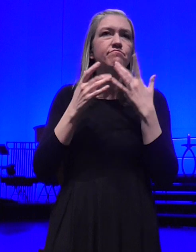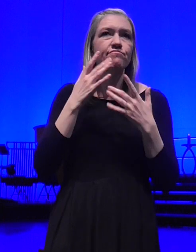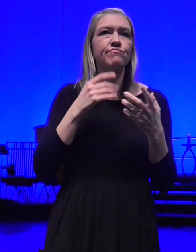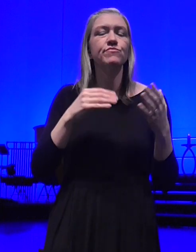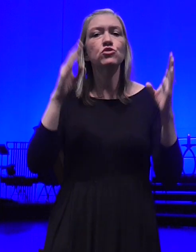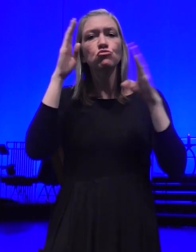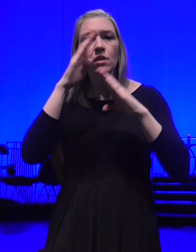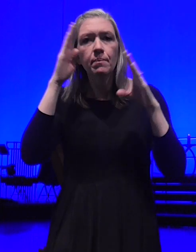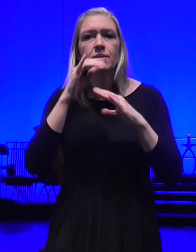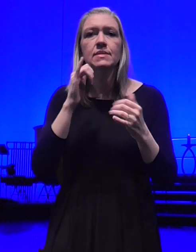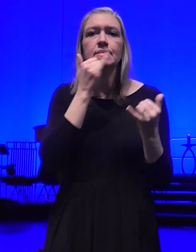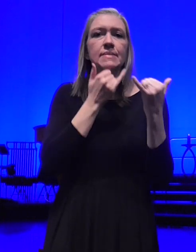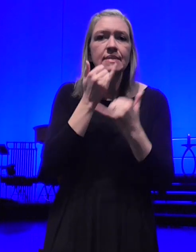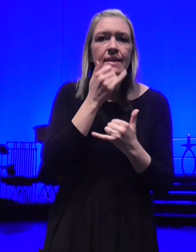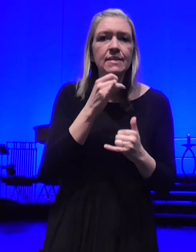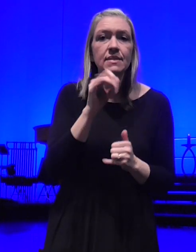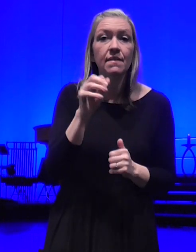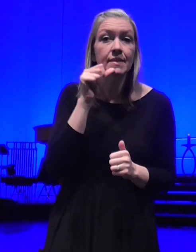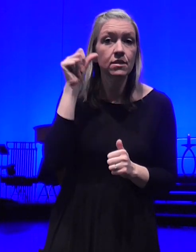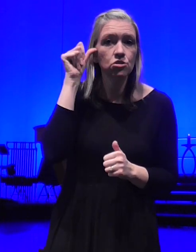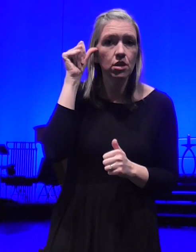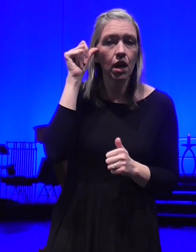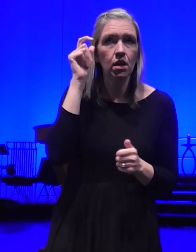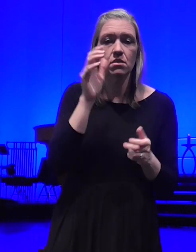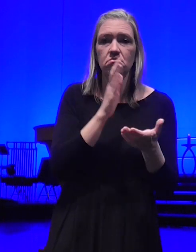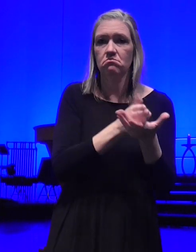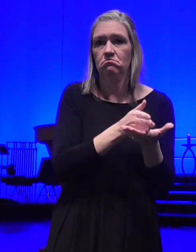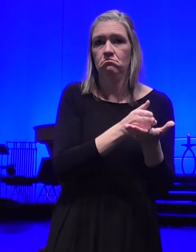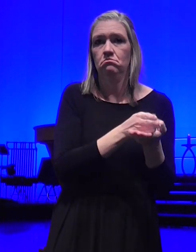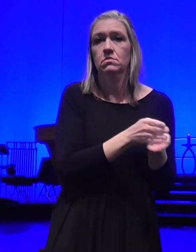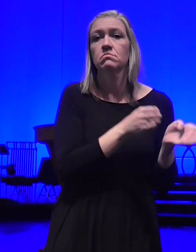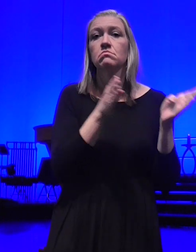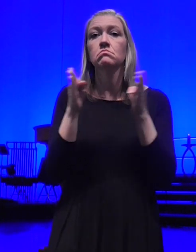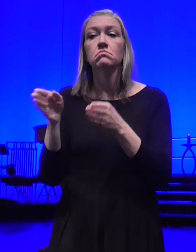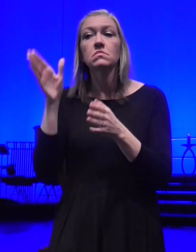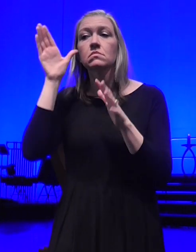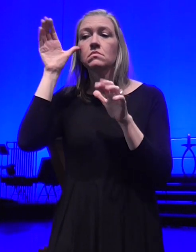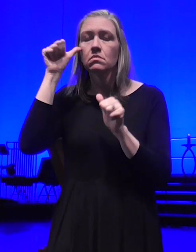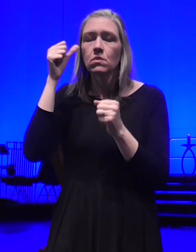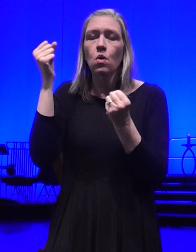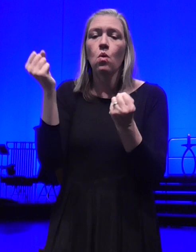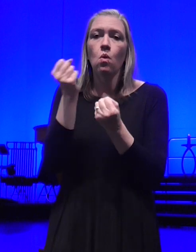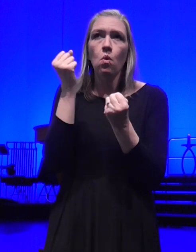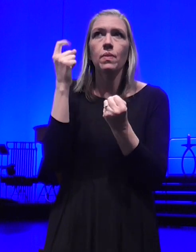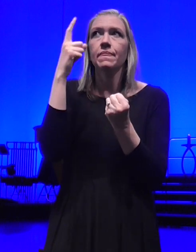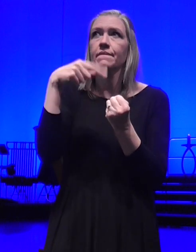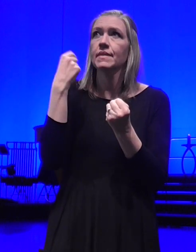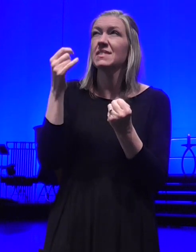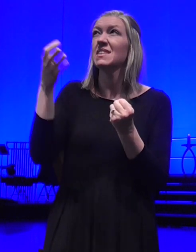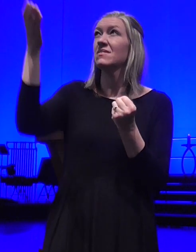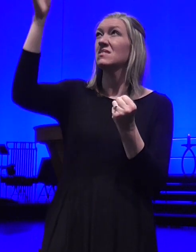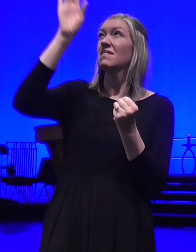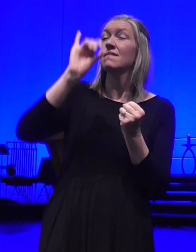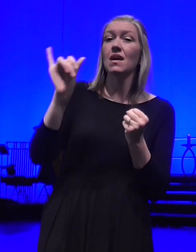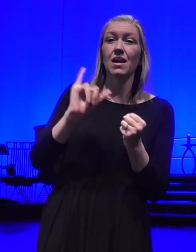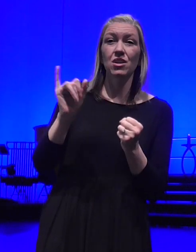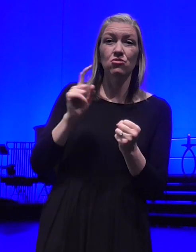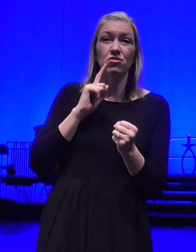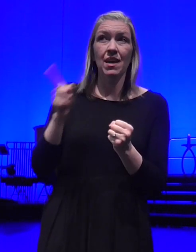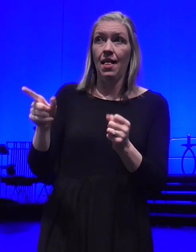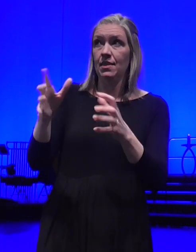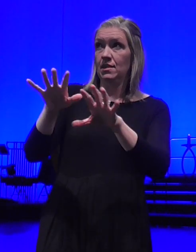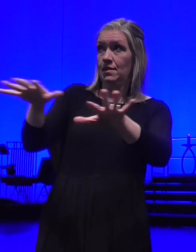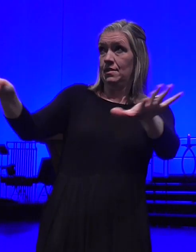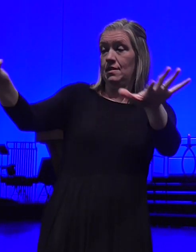of our yesterdays, and steadfastly beholding the face of the great and divine reality, let